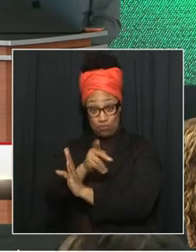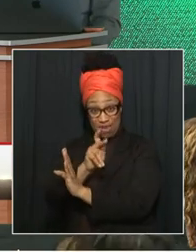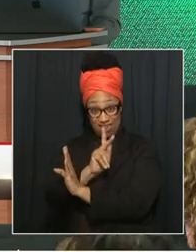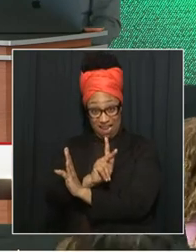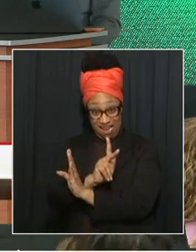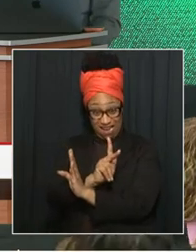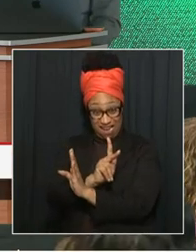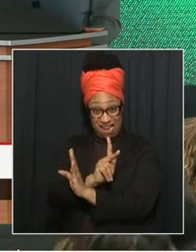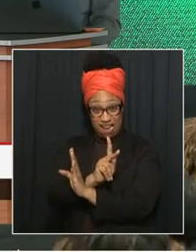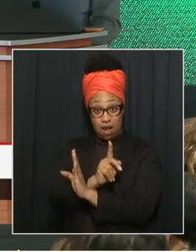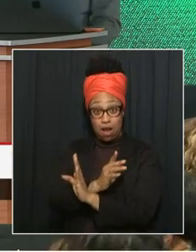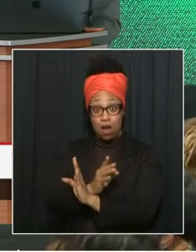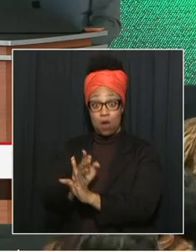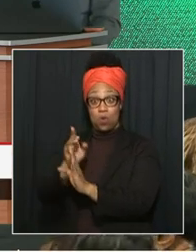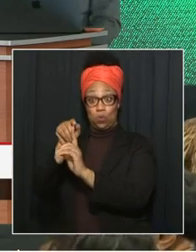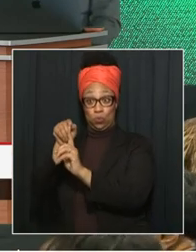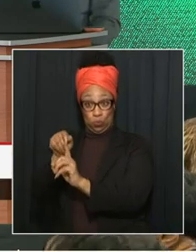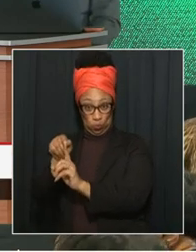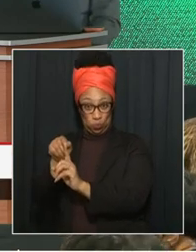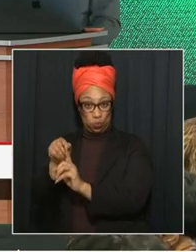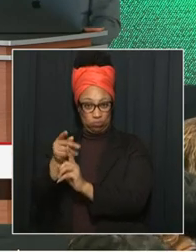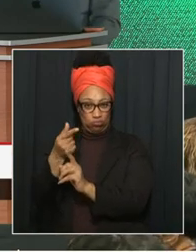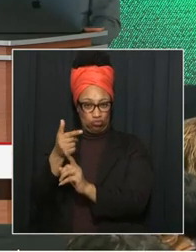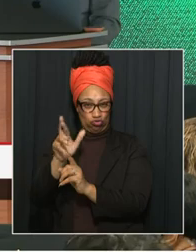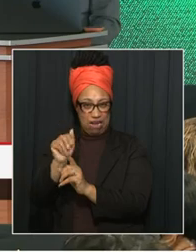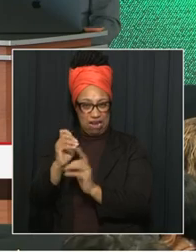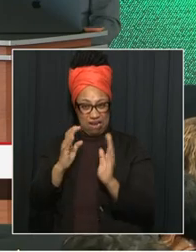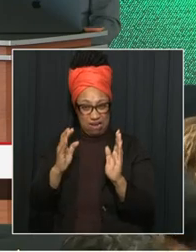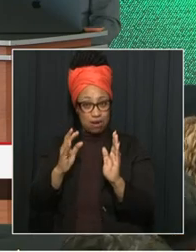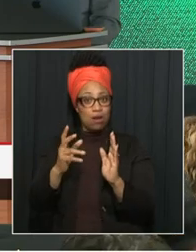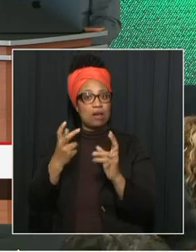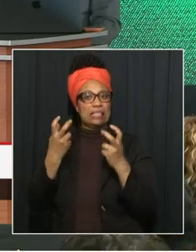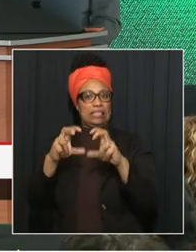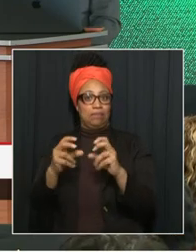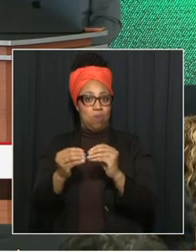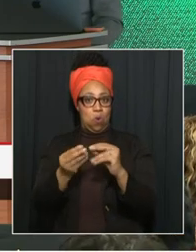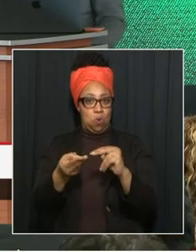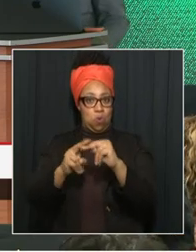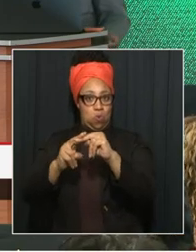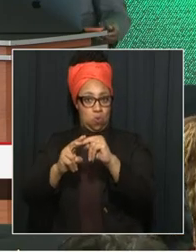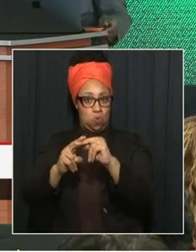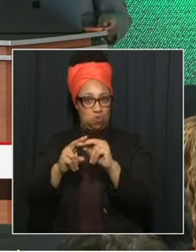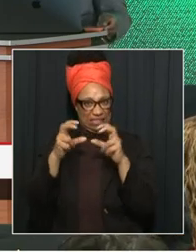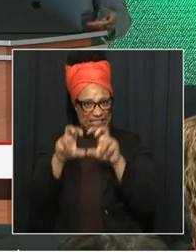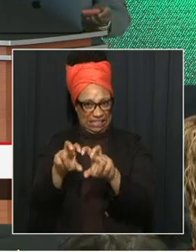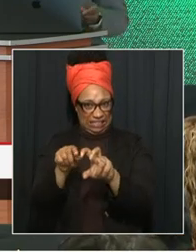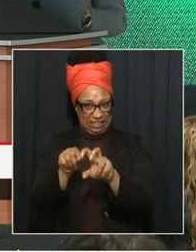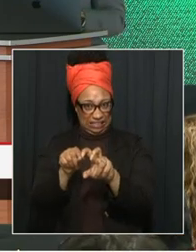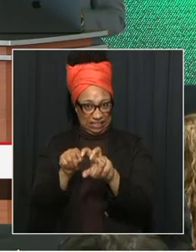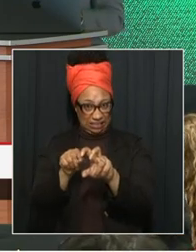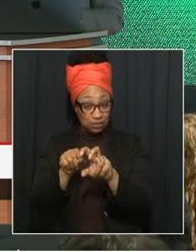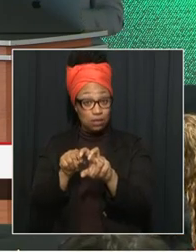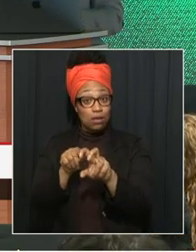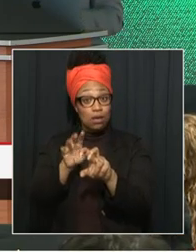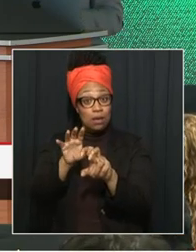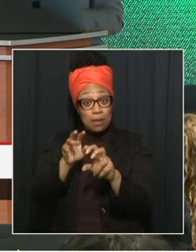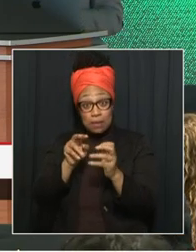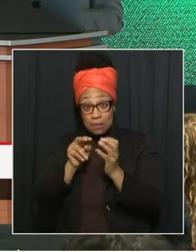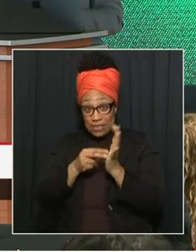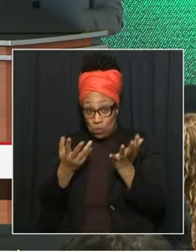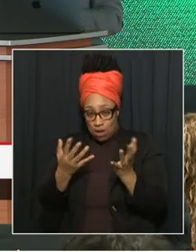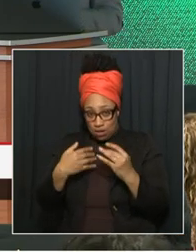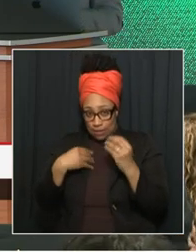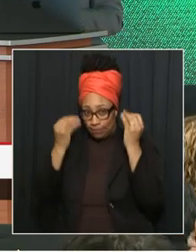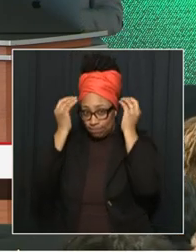And what we look at, because we know cost increase, is we really have conversations by school of understanding how can we make sure those